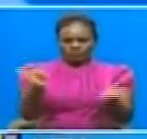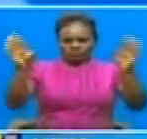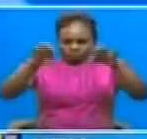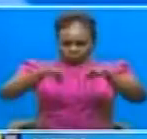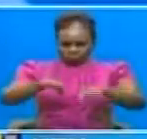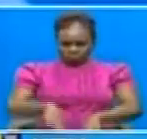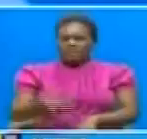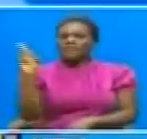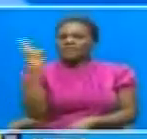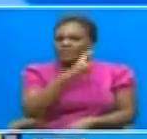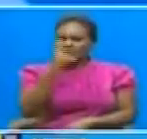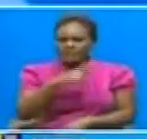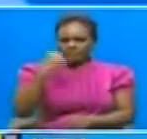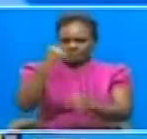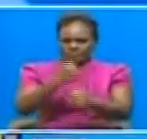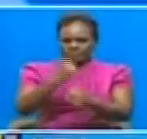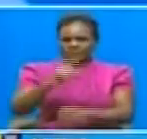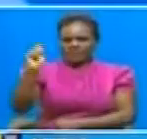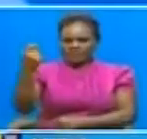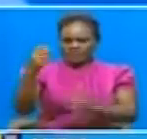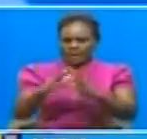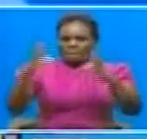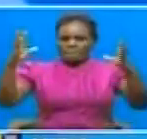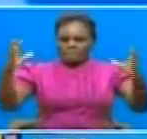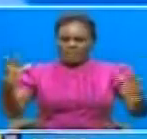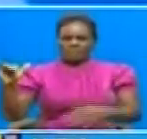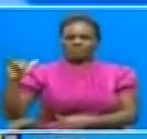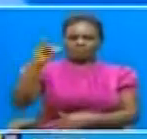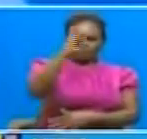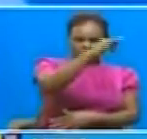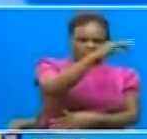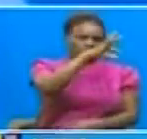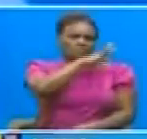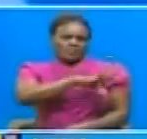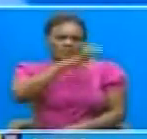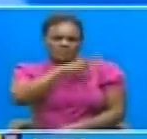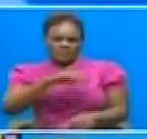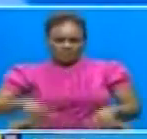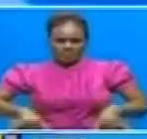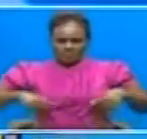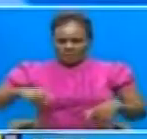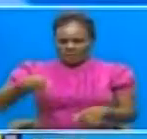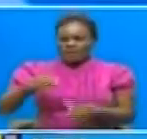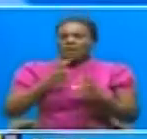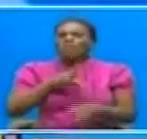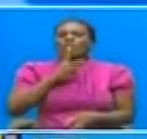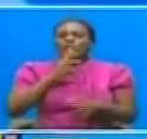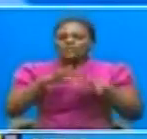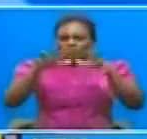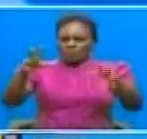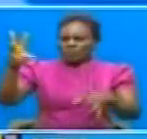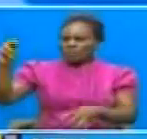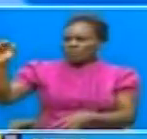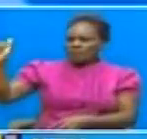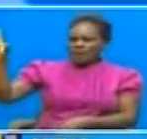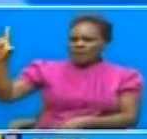threatening the manufacturer of one of Kenya's largest export earners. The survival of Lake Magadi in Kajiado, which produces